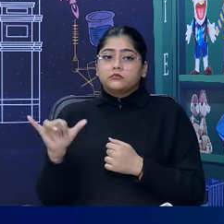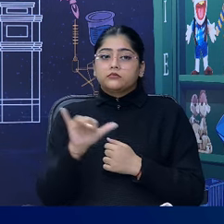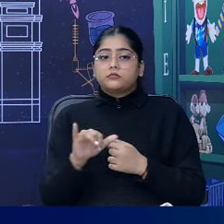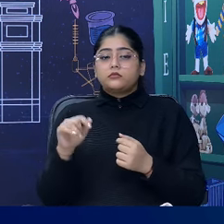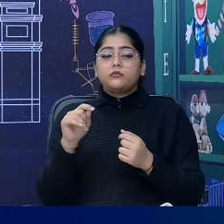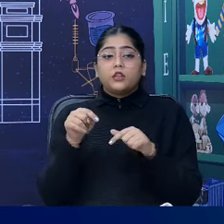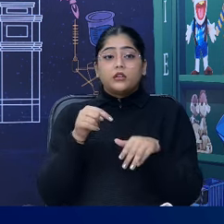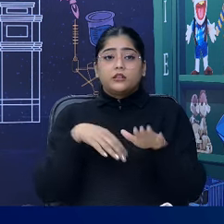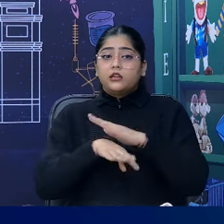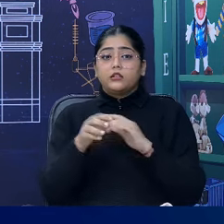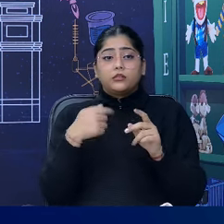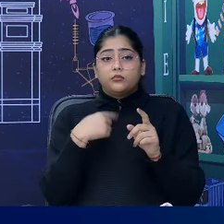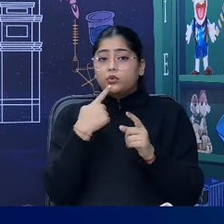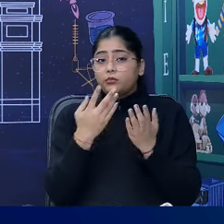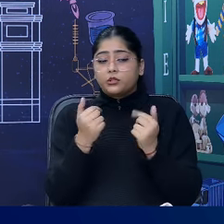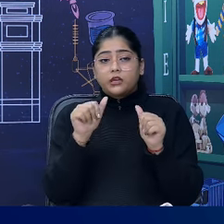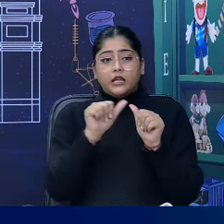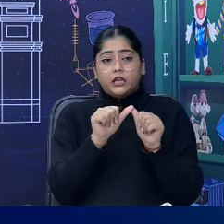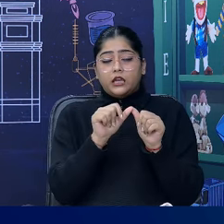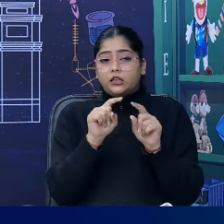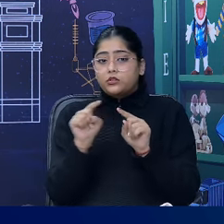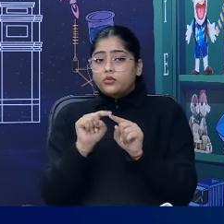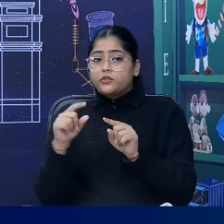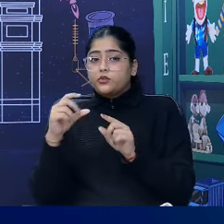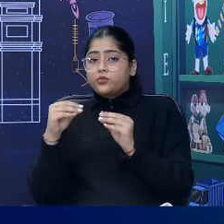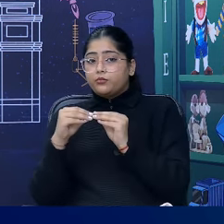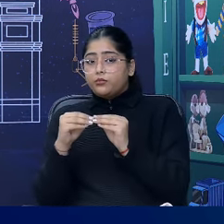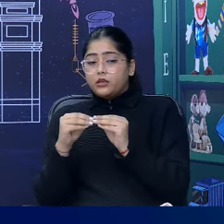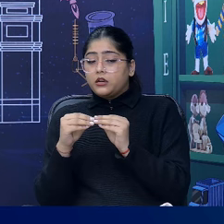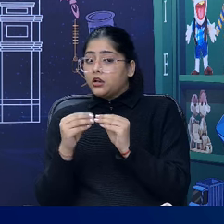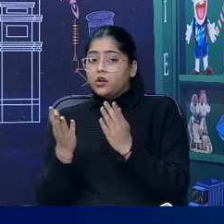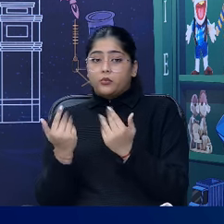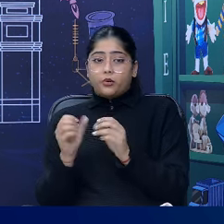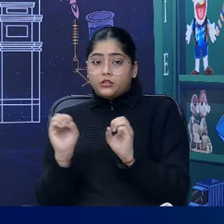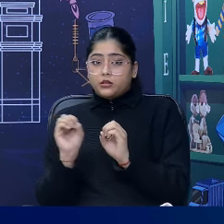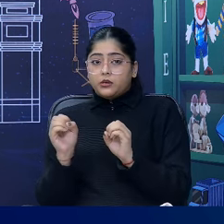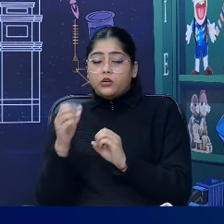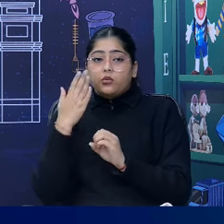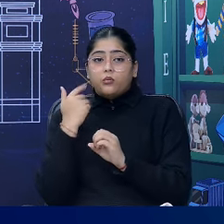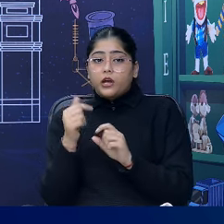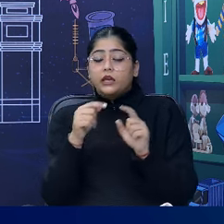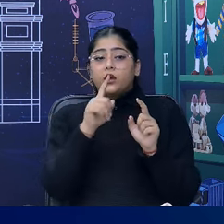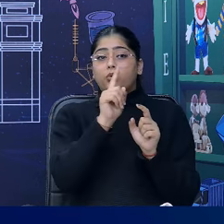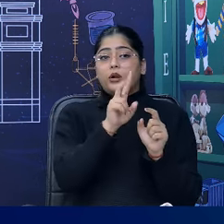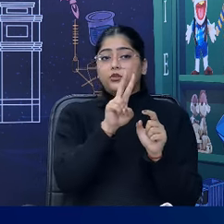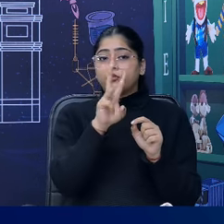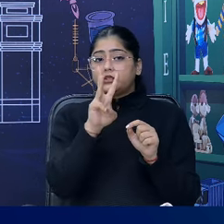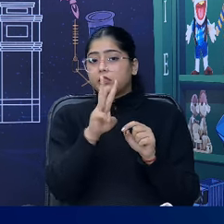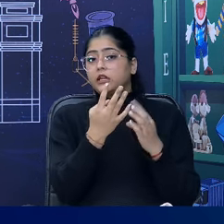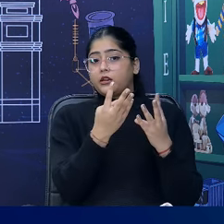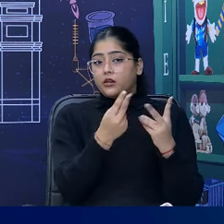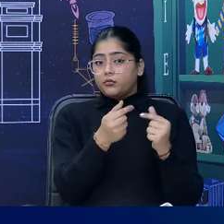is equal to B, because elements are different. The second condition is not satisfied. A